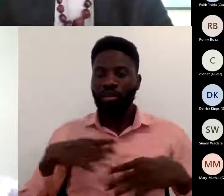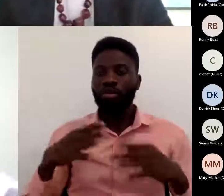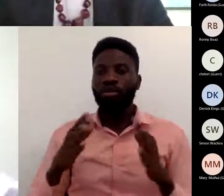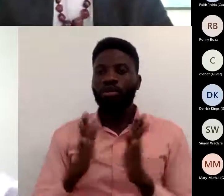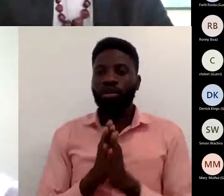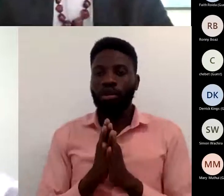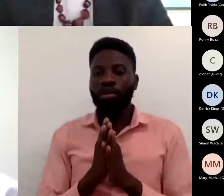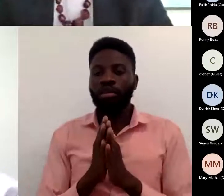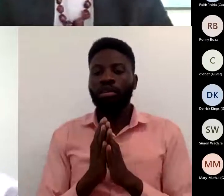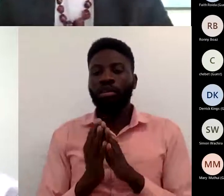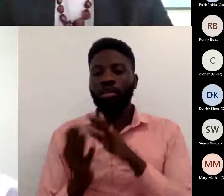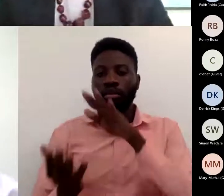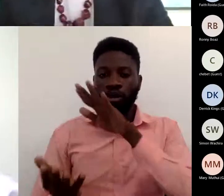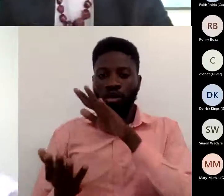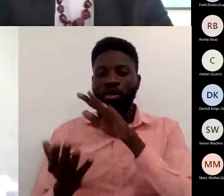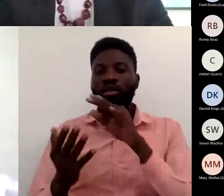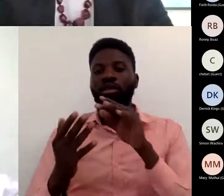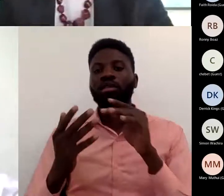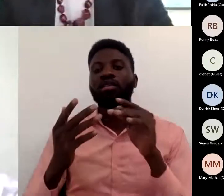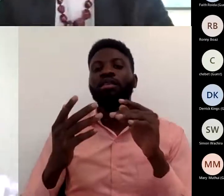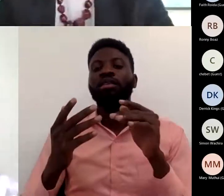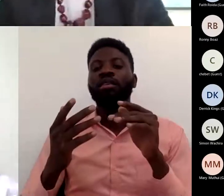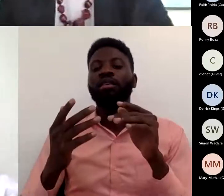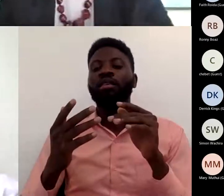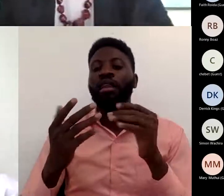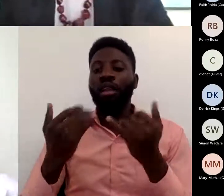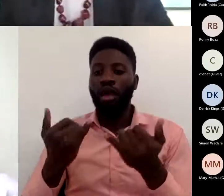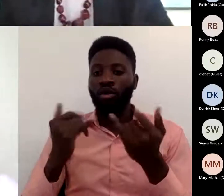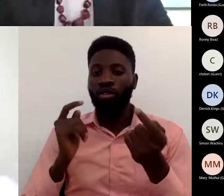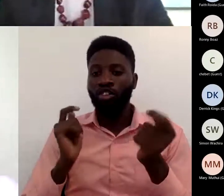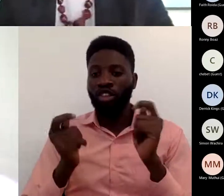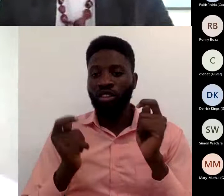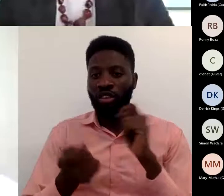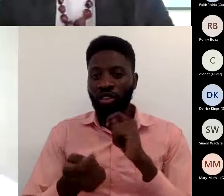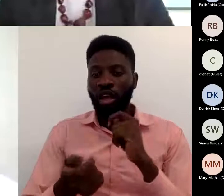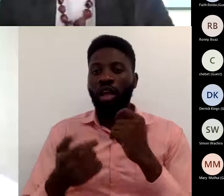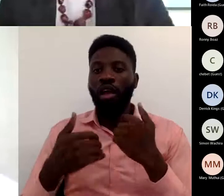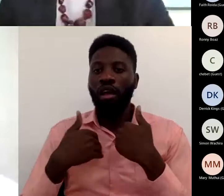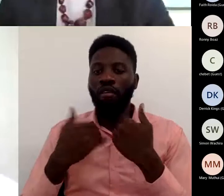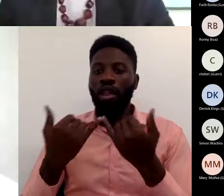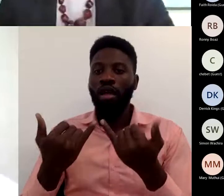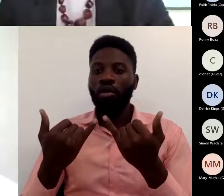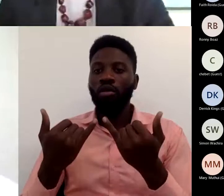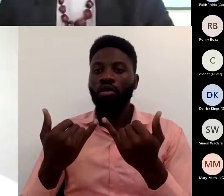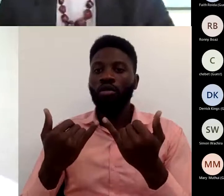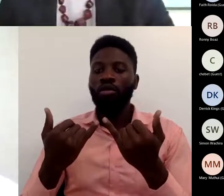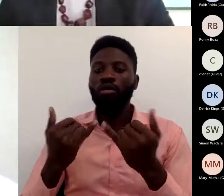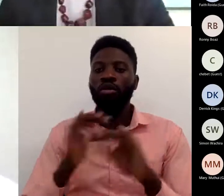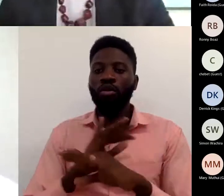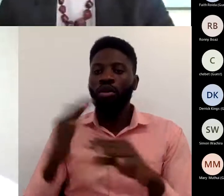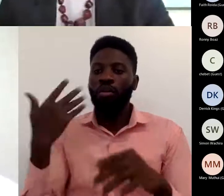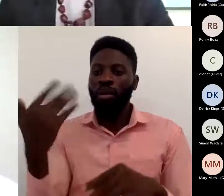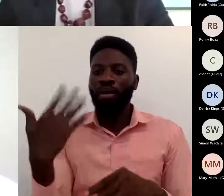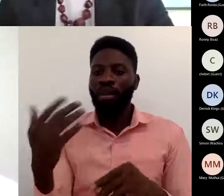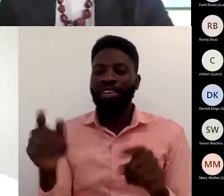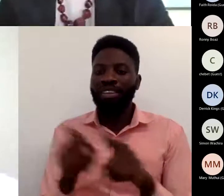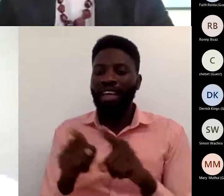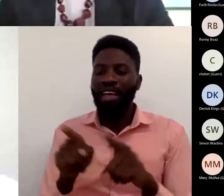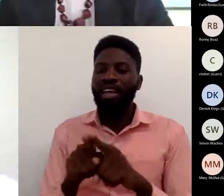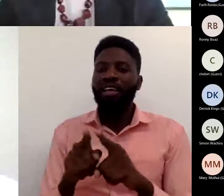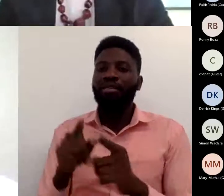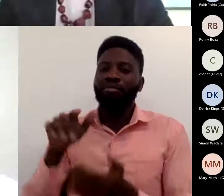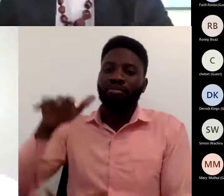books. So now things have been changing. You are not dusting off papers anymore. You're not working